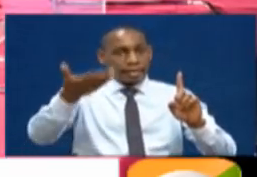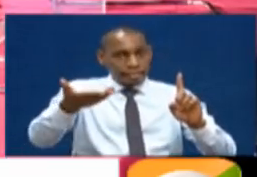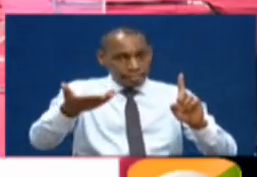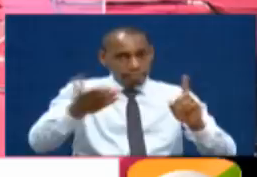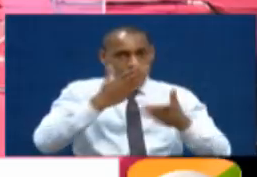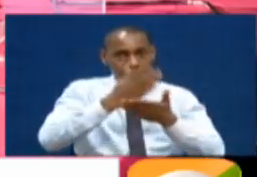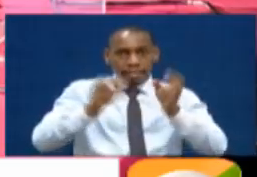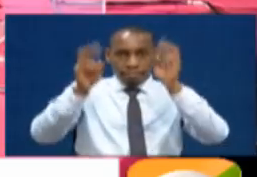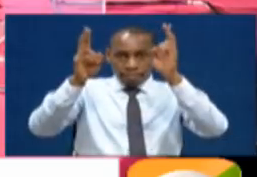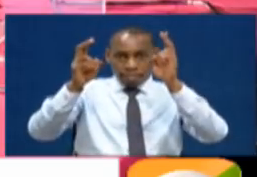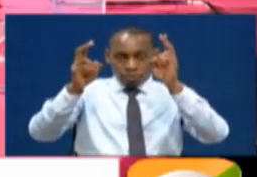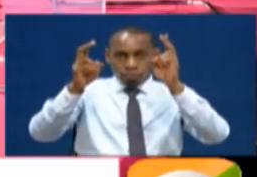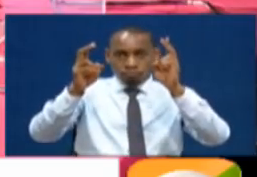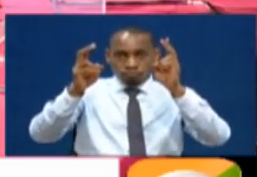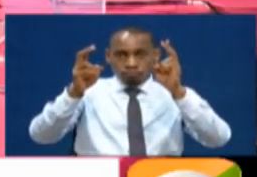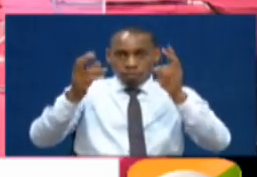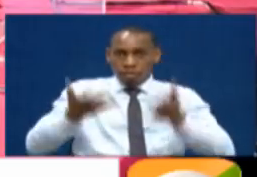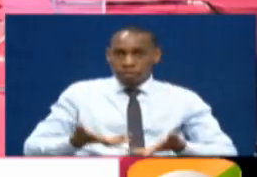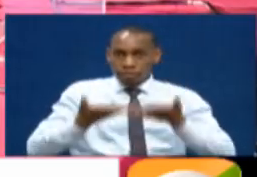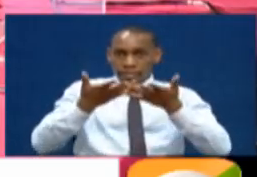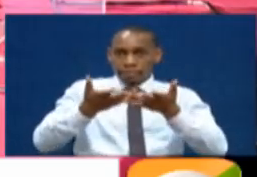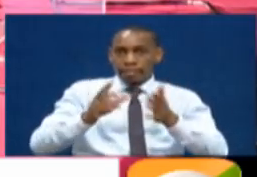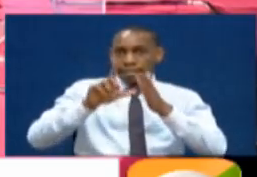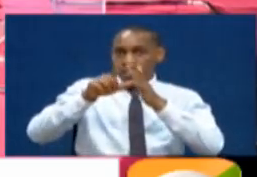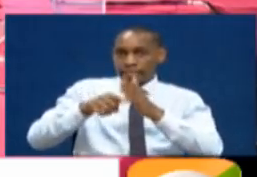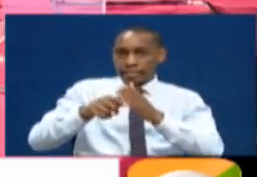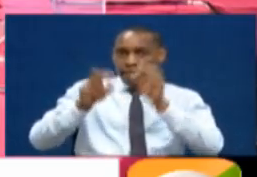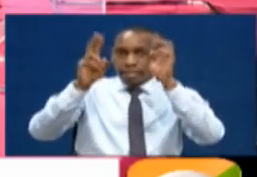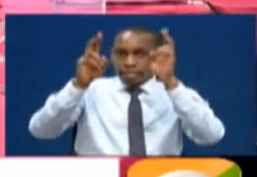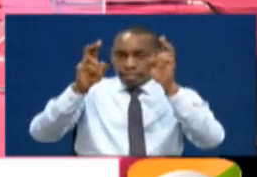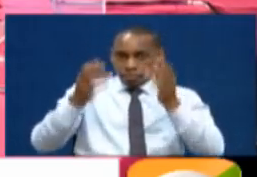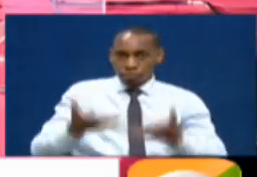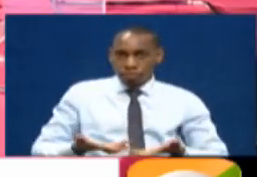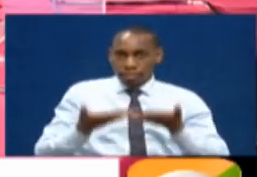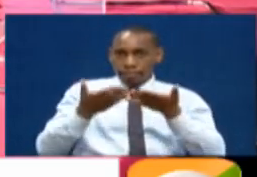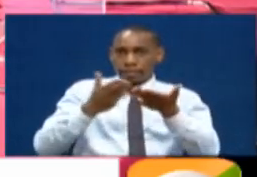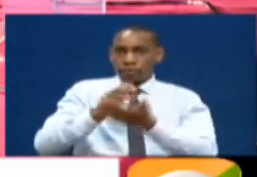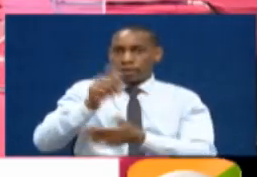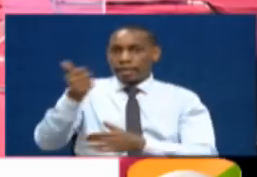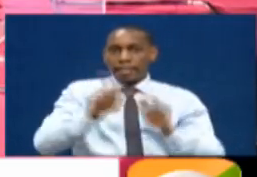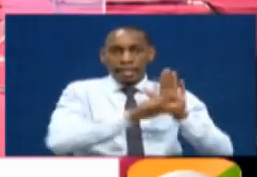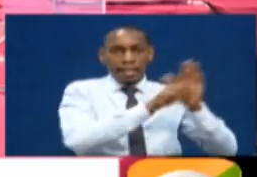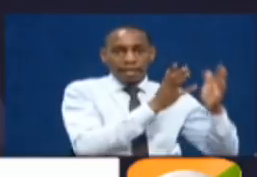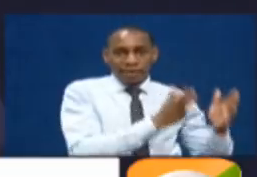of the issues you've raised, and then I'll come to the issue raised by the other lawyer.